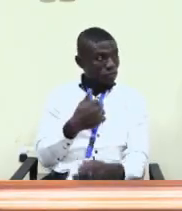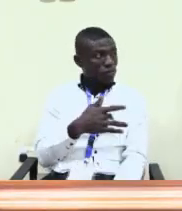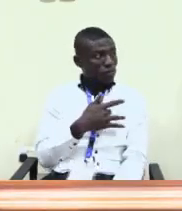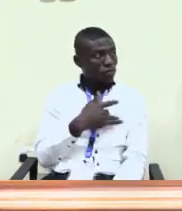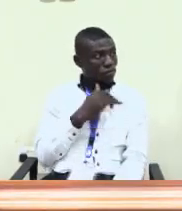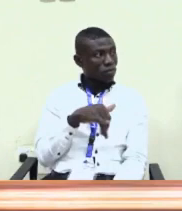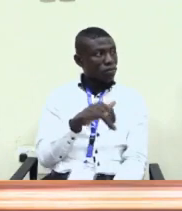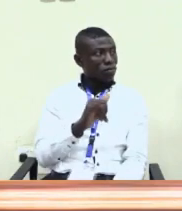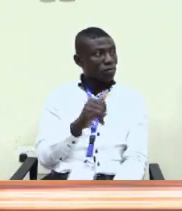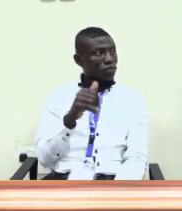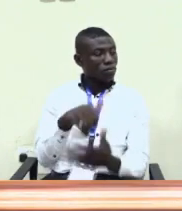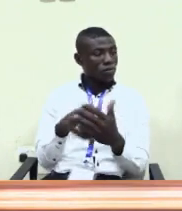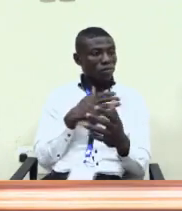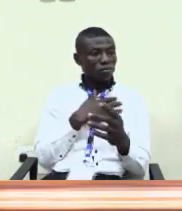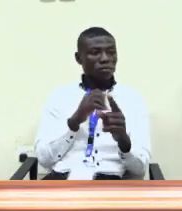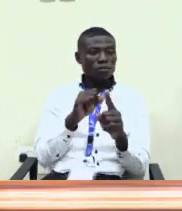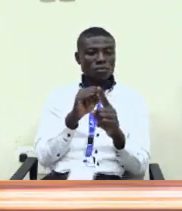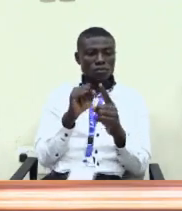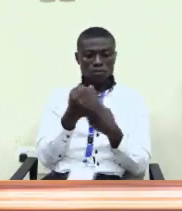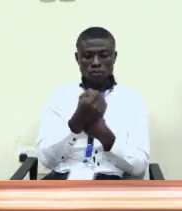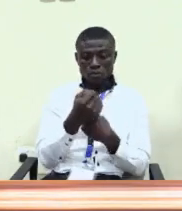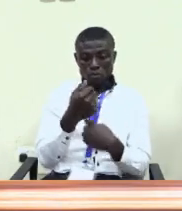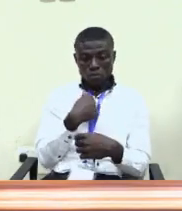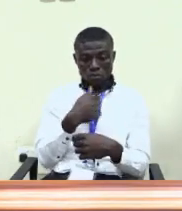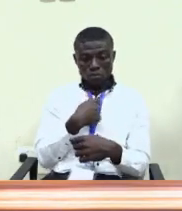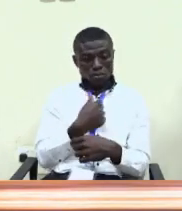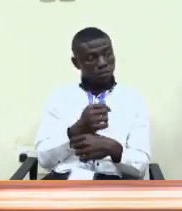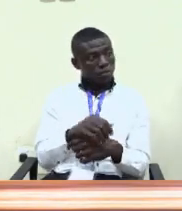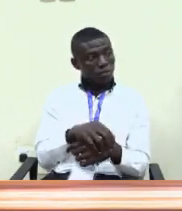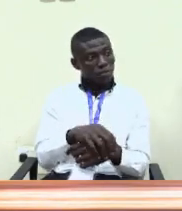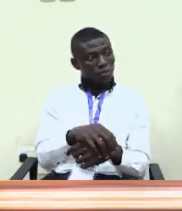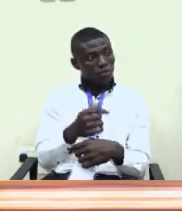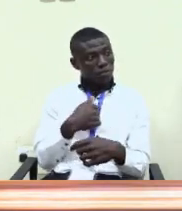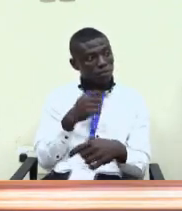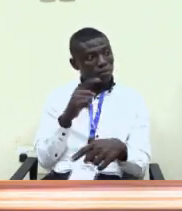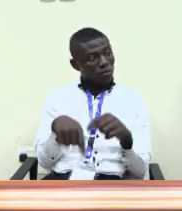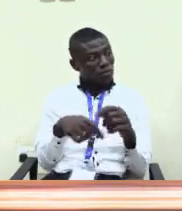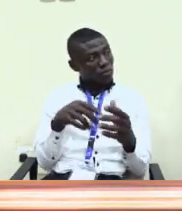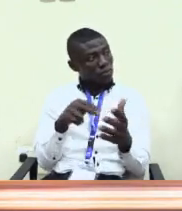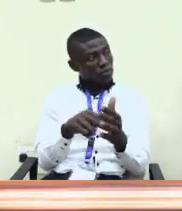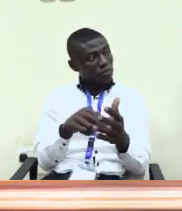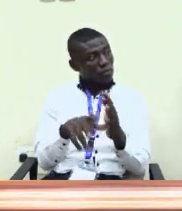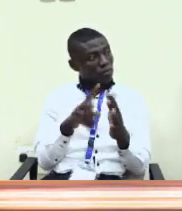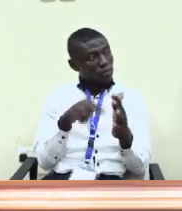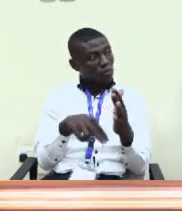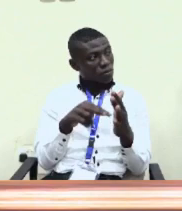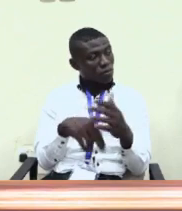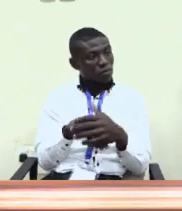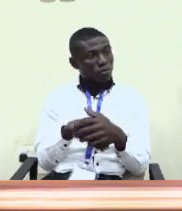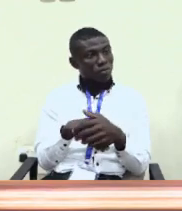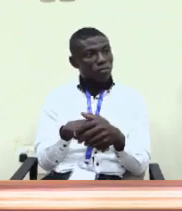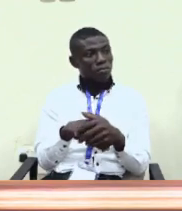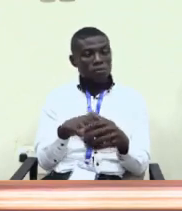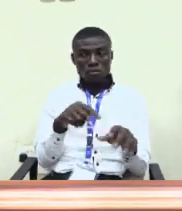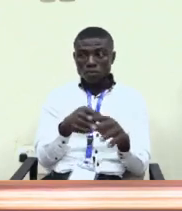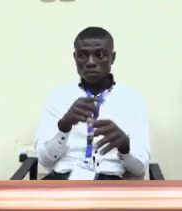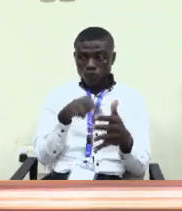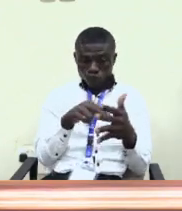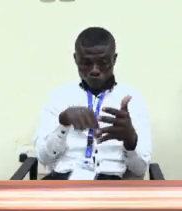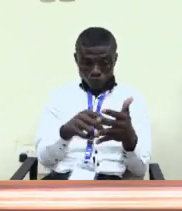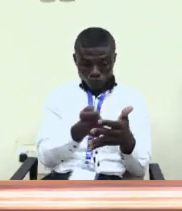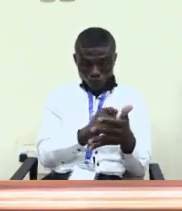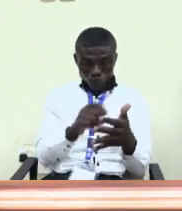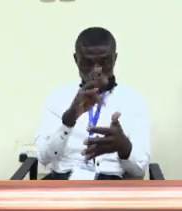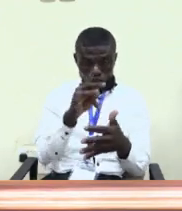that's the same in my situation. Can you imagine this person standing in front of you, started reading and writing at the age of 17?